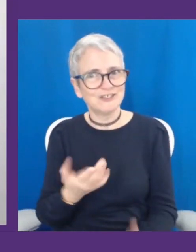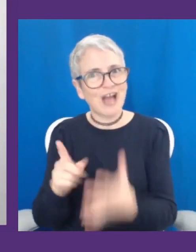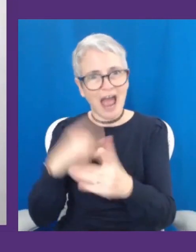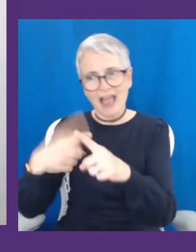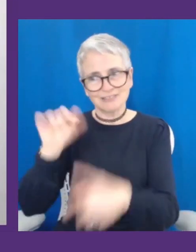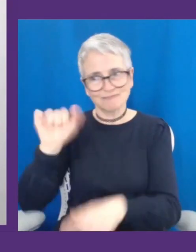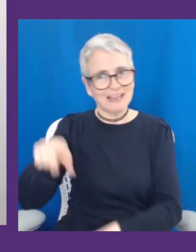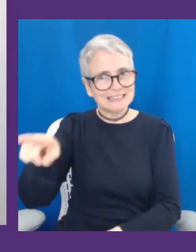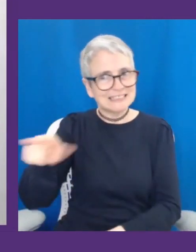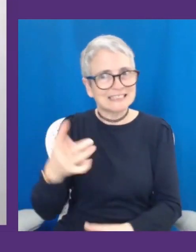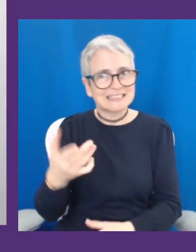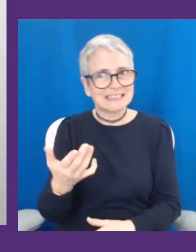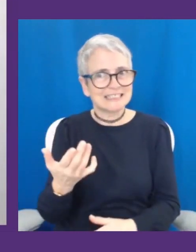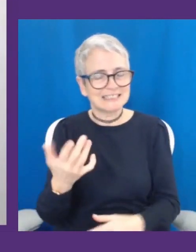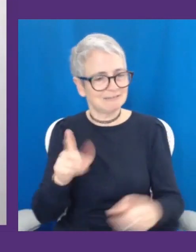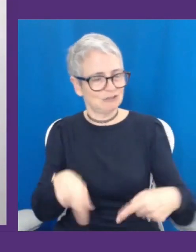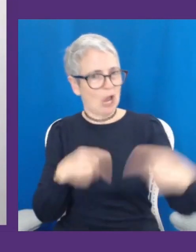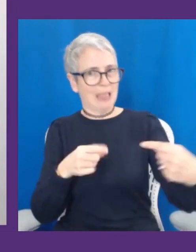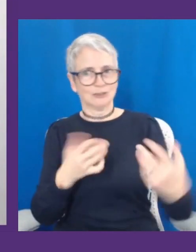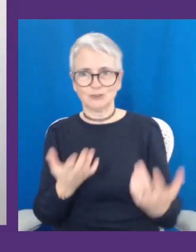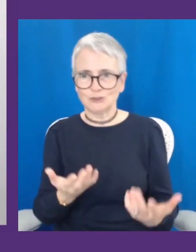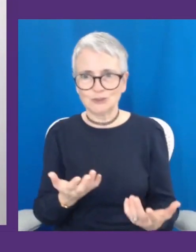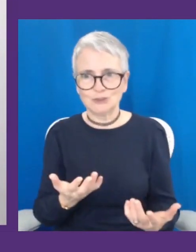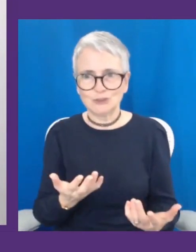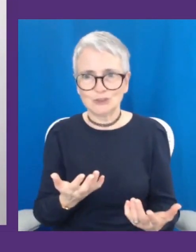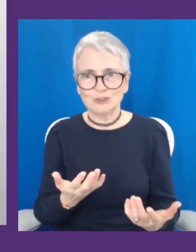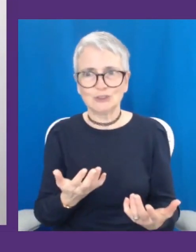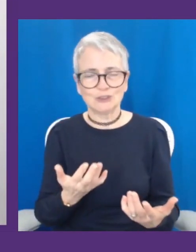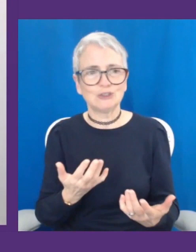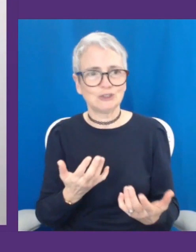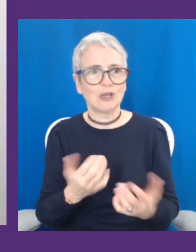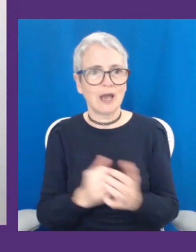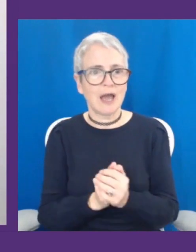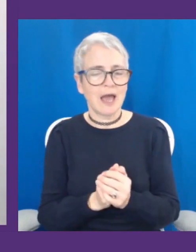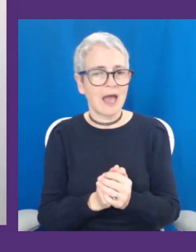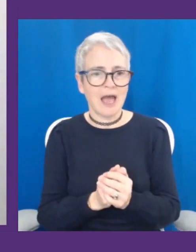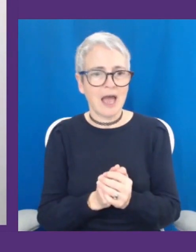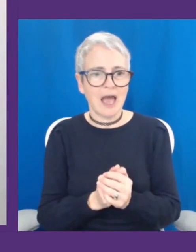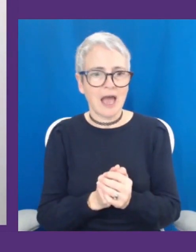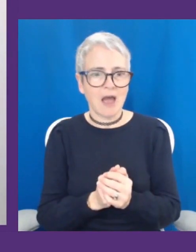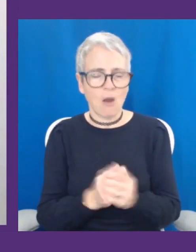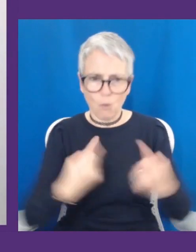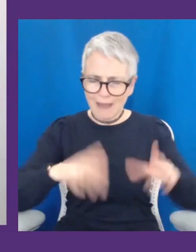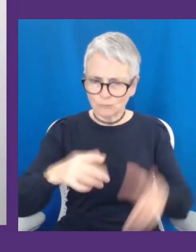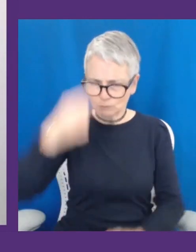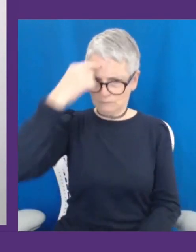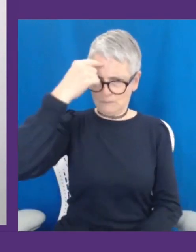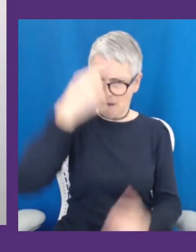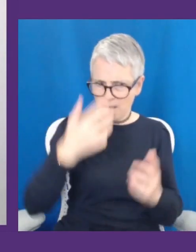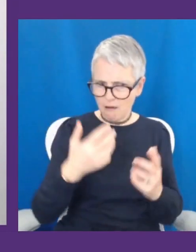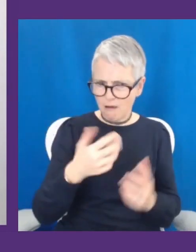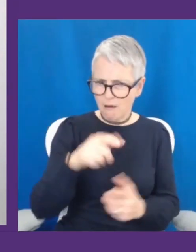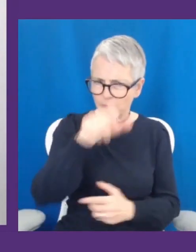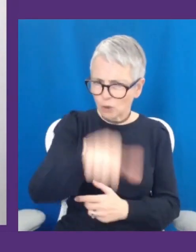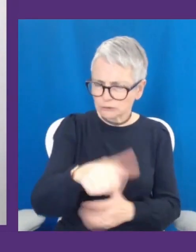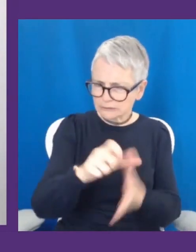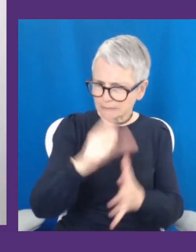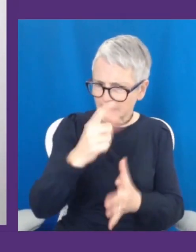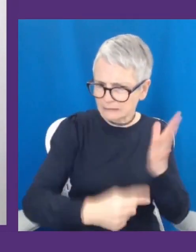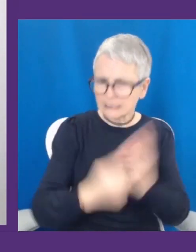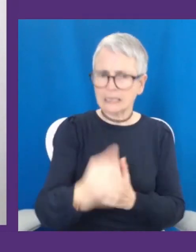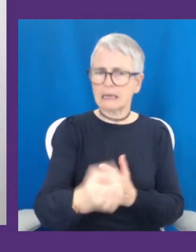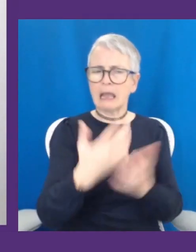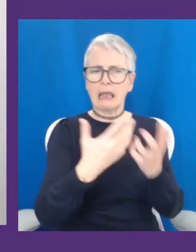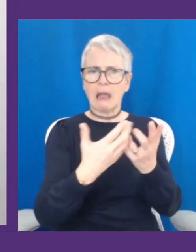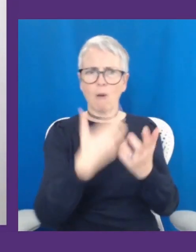this mindset now of, hold on, how will people access this if they've got a disability? So it's challenging, but I think we've made a